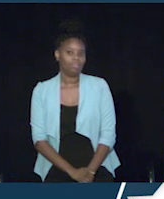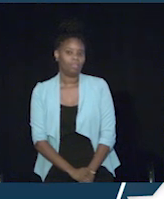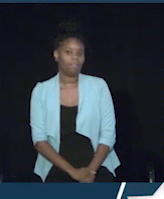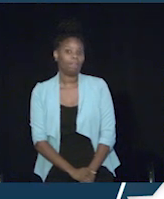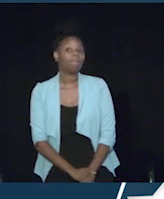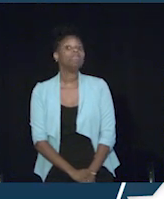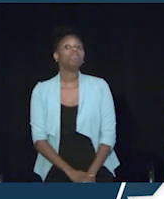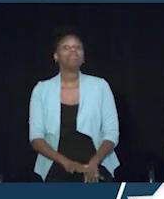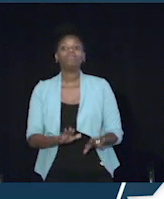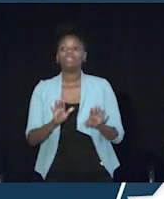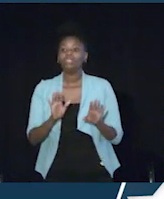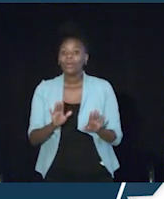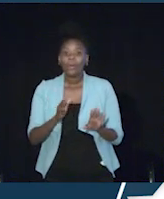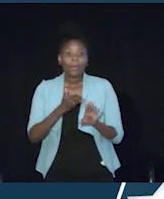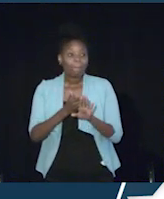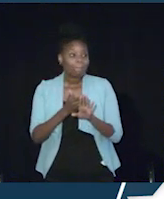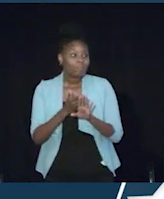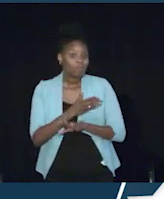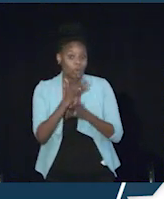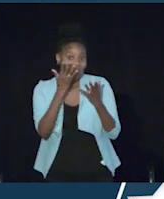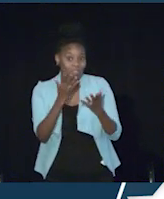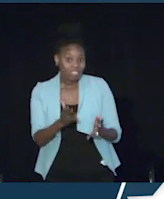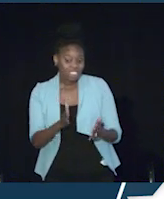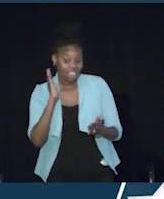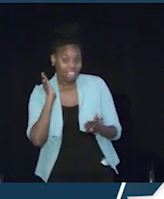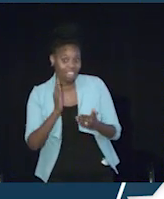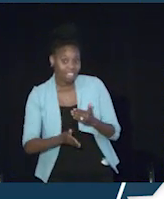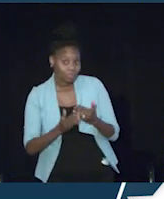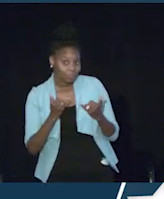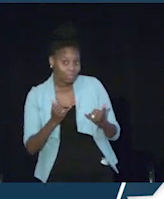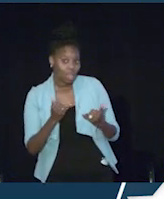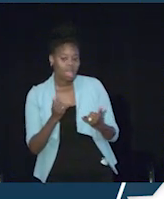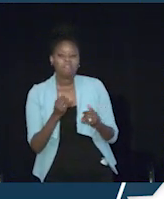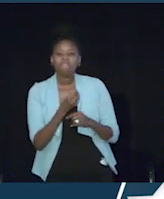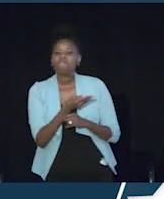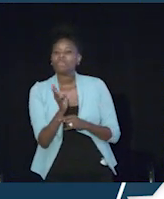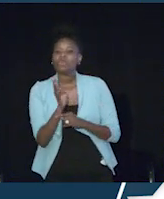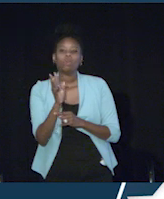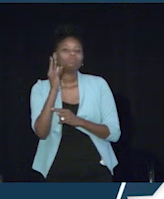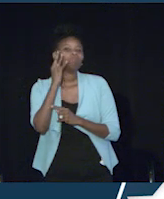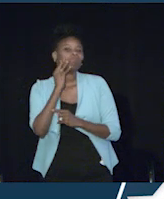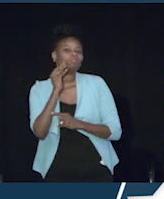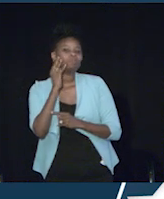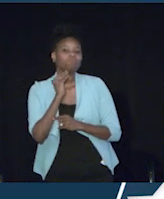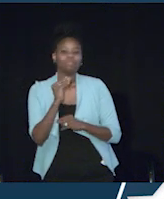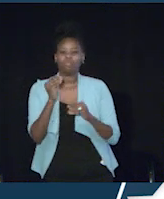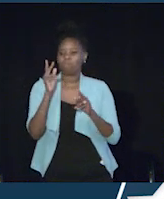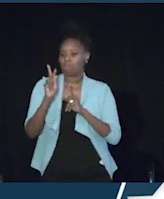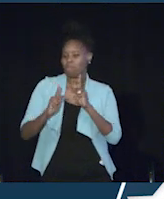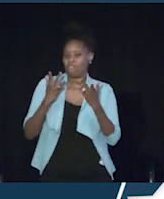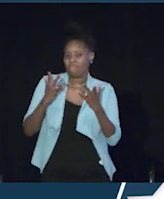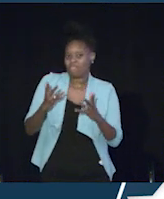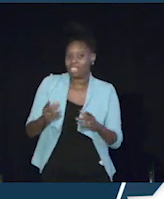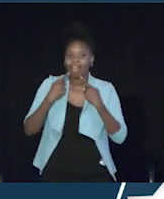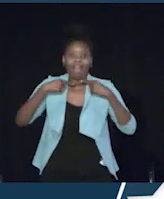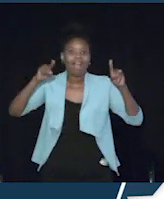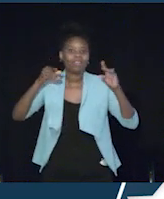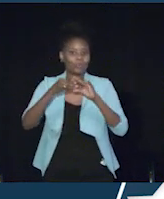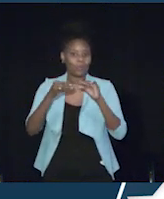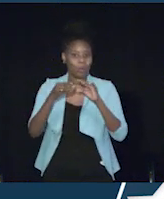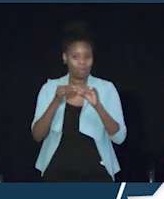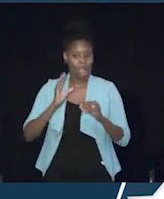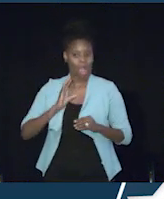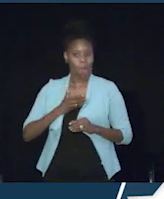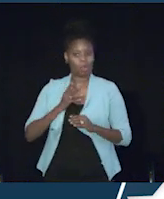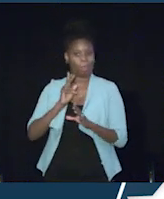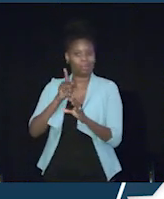All right, so before we wrap up for today, we wanted to leave you with a few success stories of some of our VR participants to really